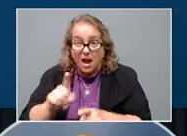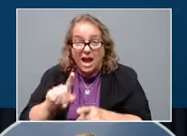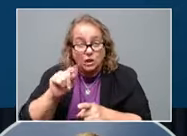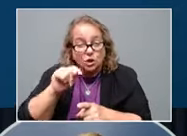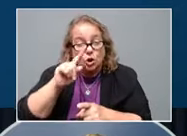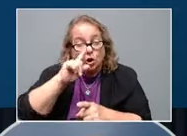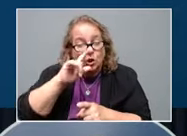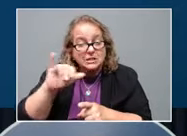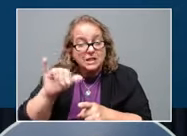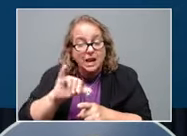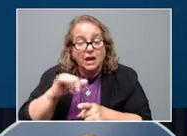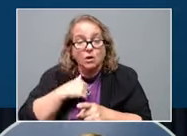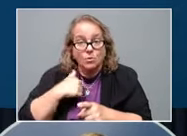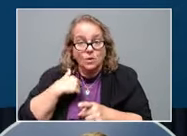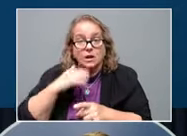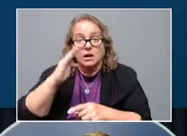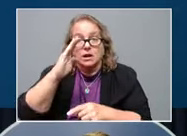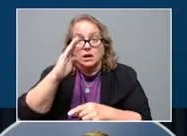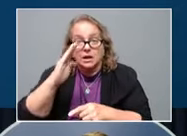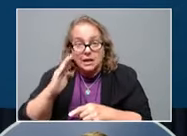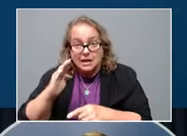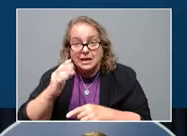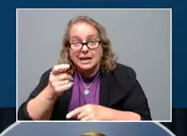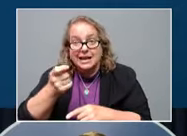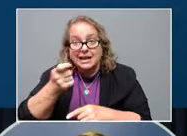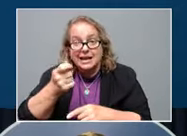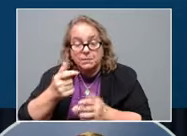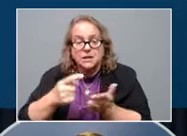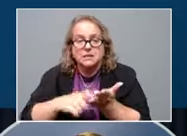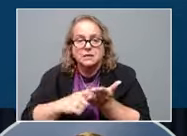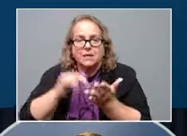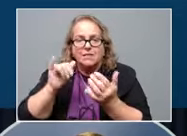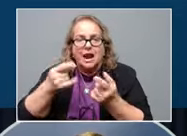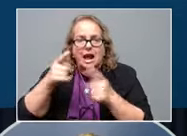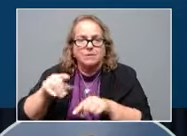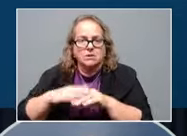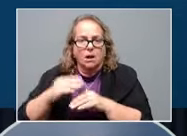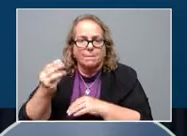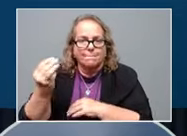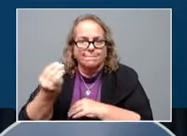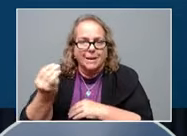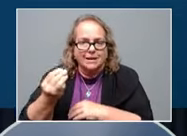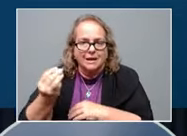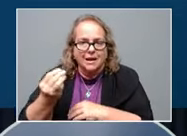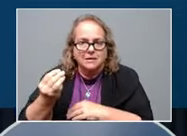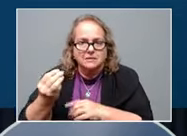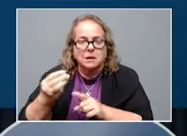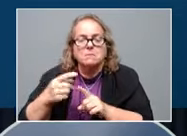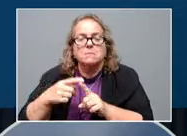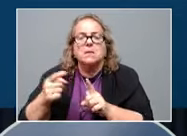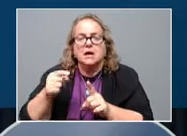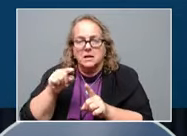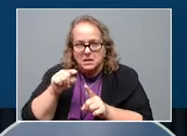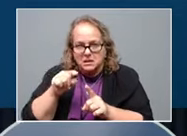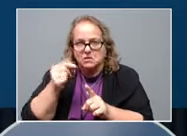are decreasing slightly, sometimes this happens on Mondays, but this is a couple of